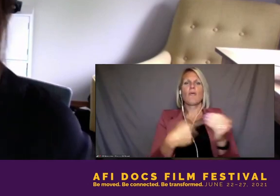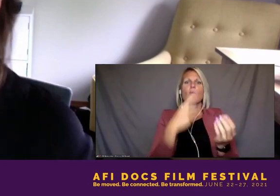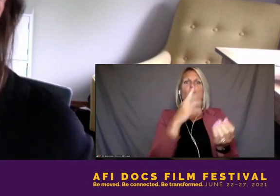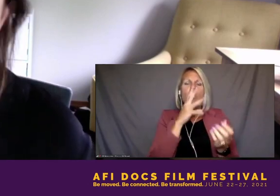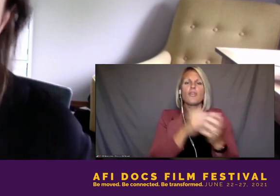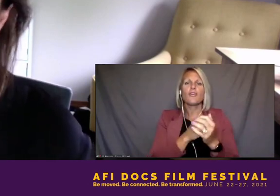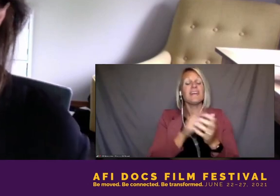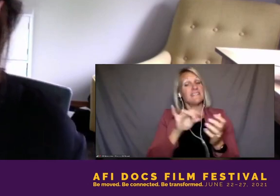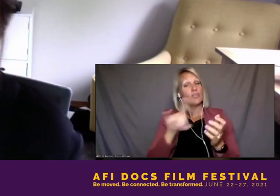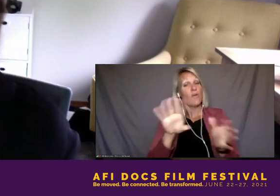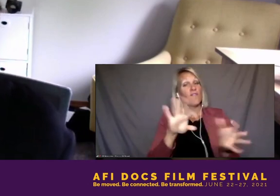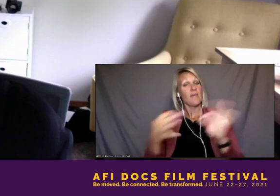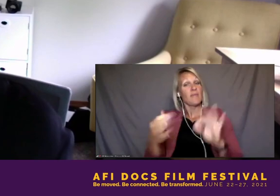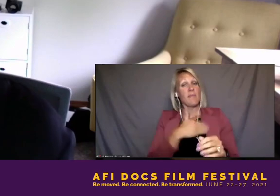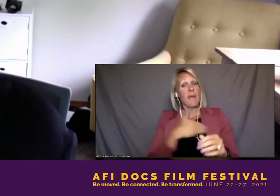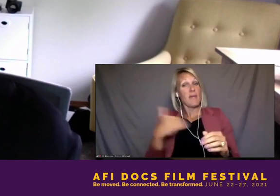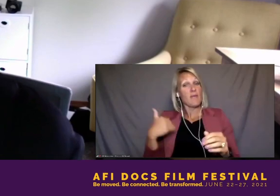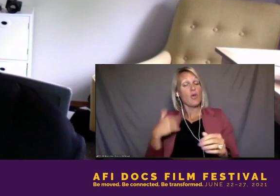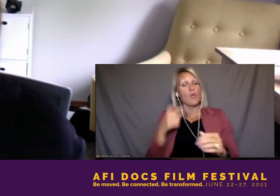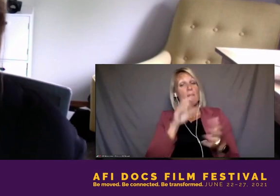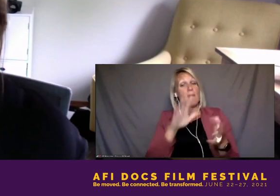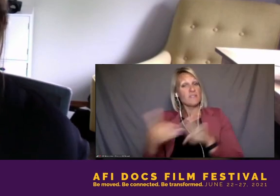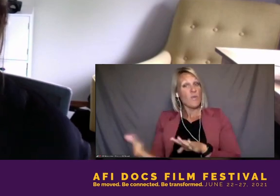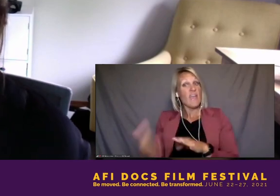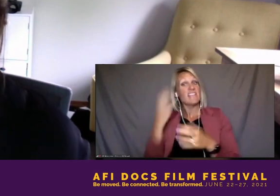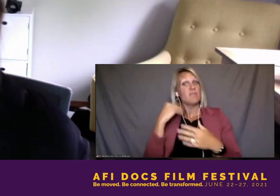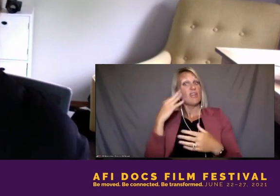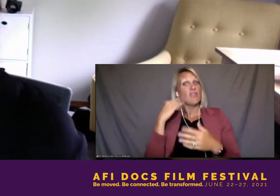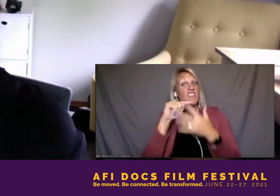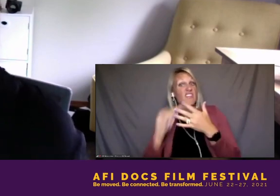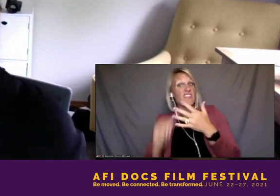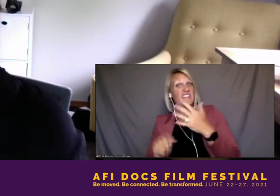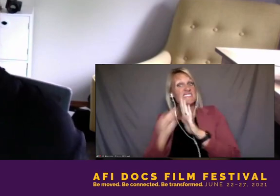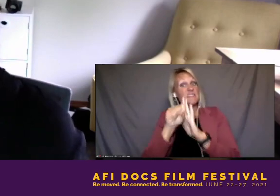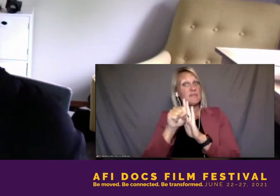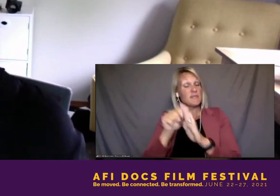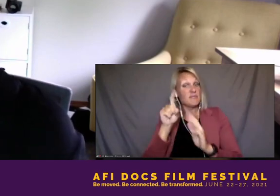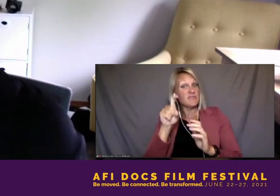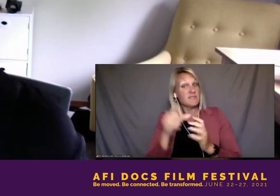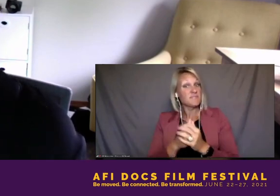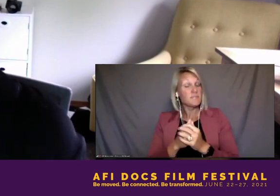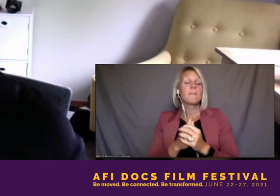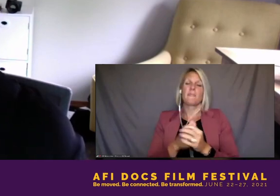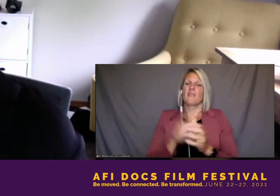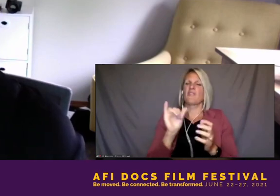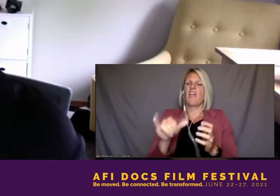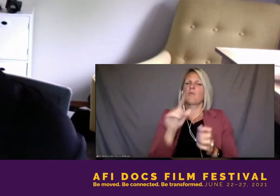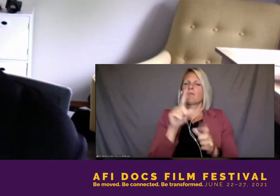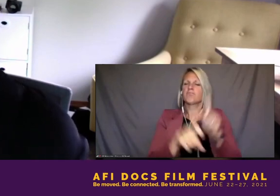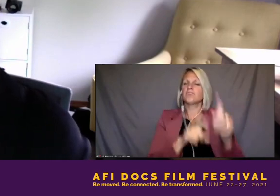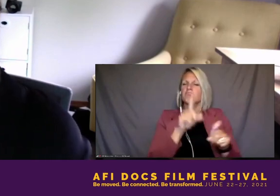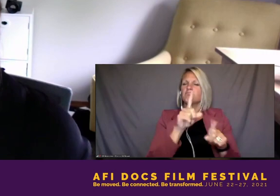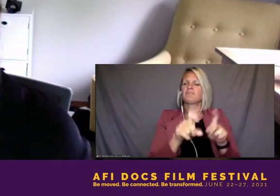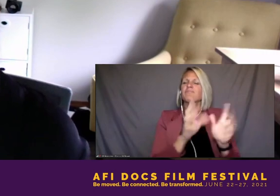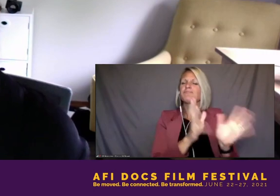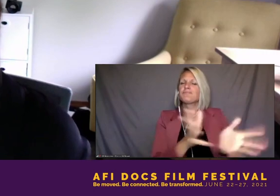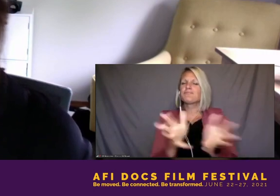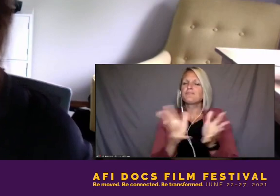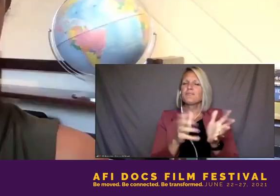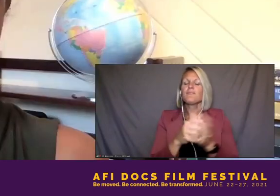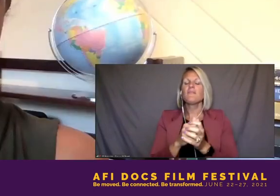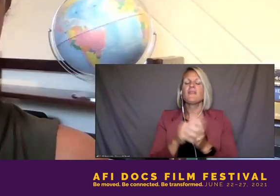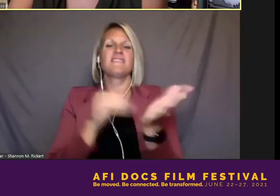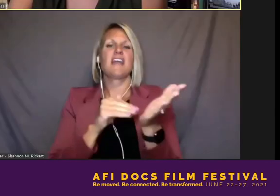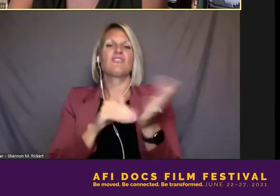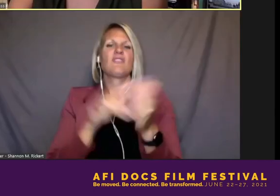these symptoms? We actually were given a packet from a doctor at the time who who